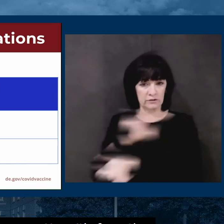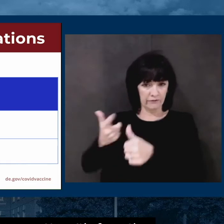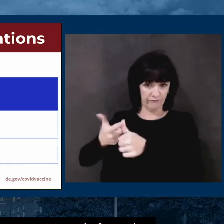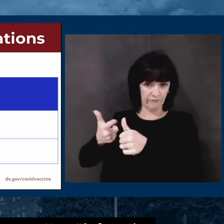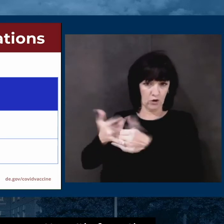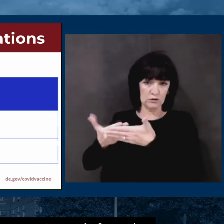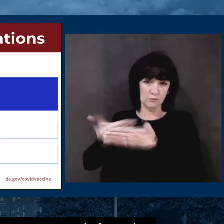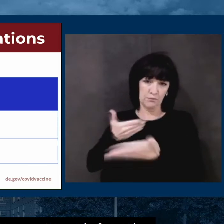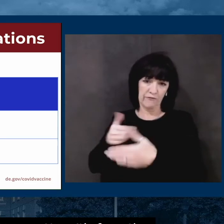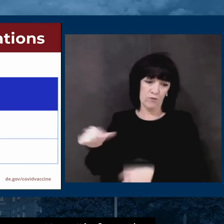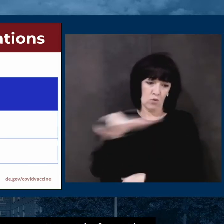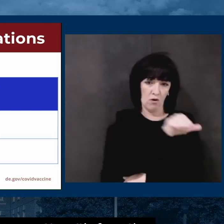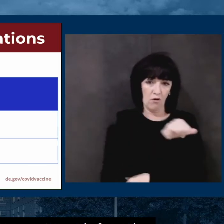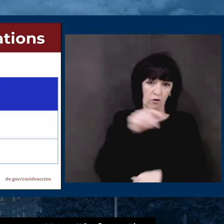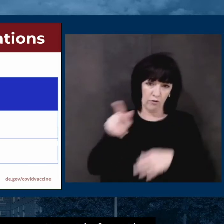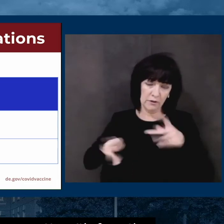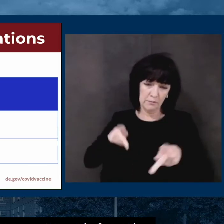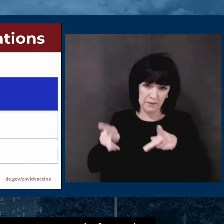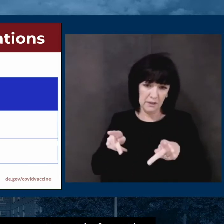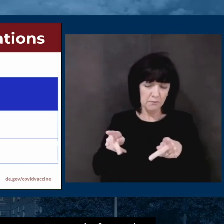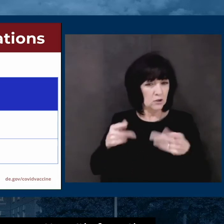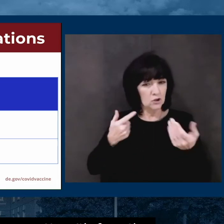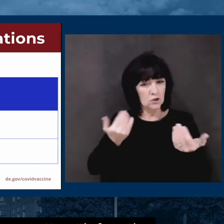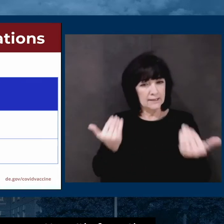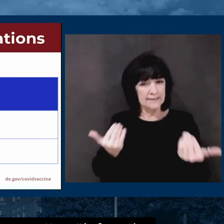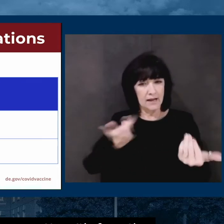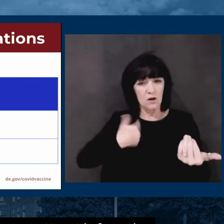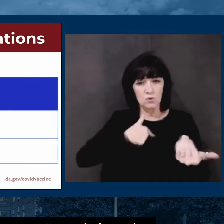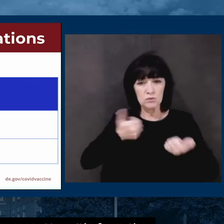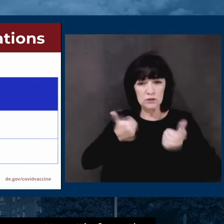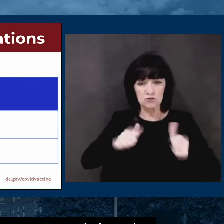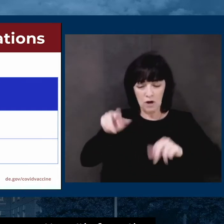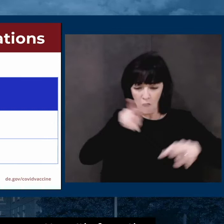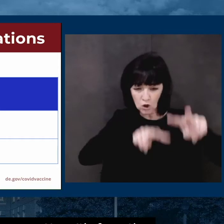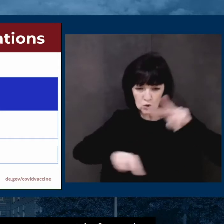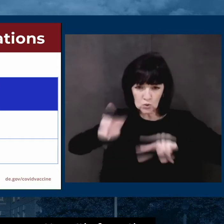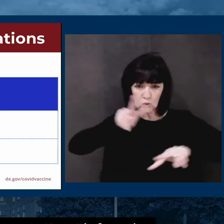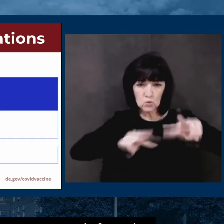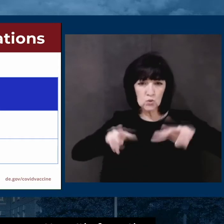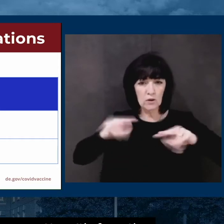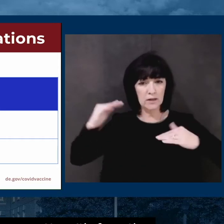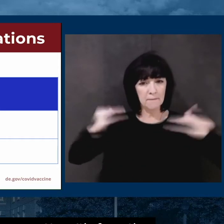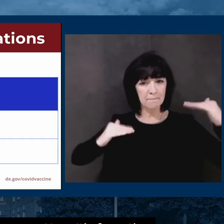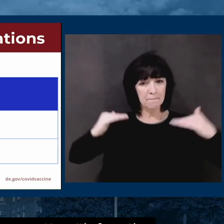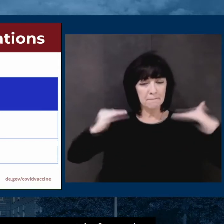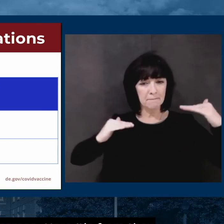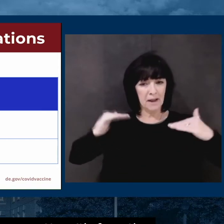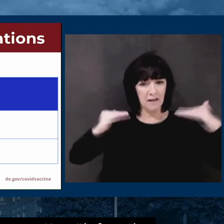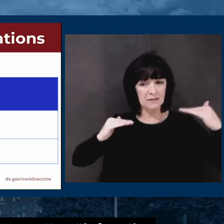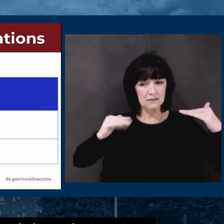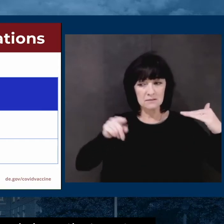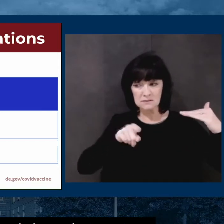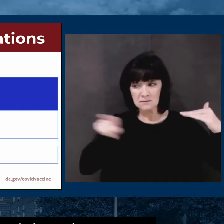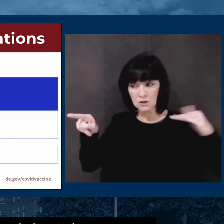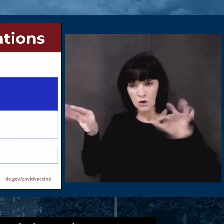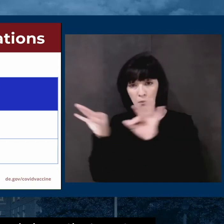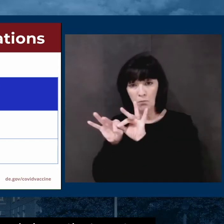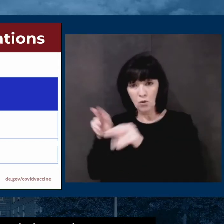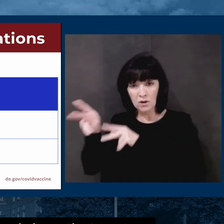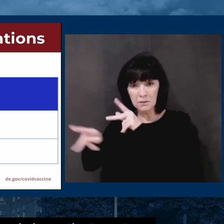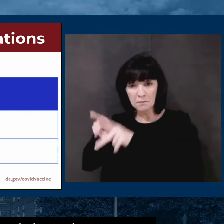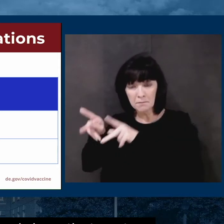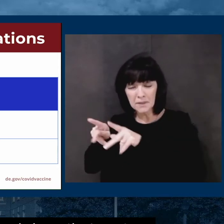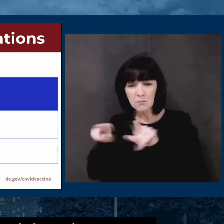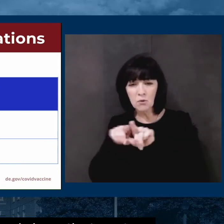these recommendations to see how we can balance between the importance of protecting critical infrastructure, but also protecting those